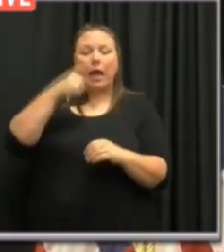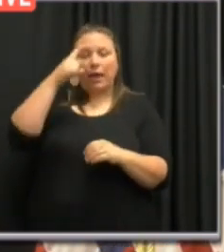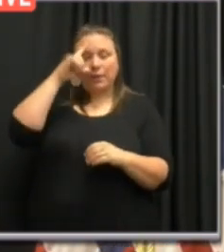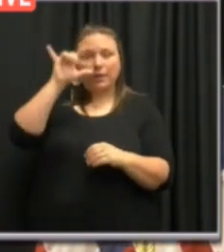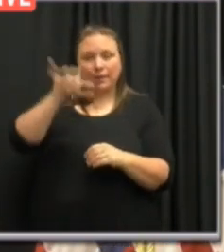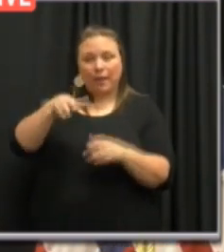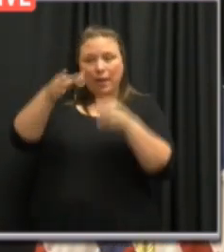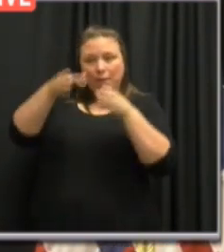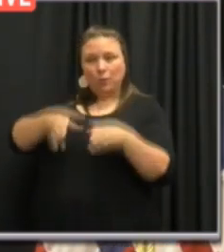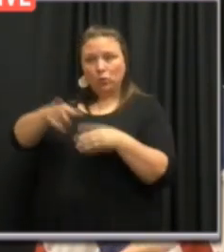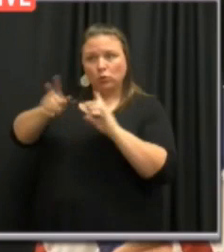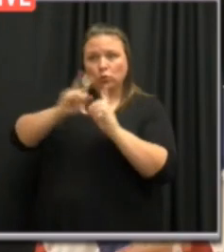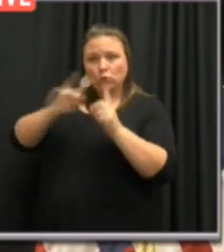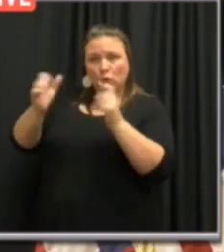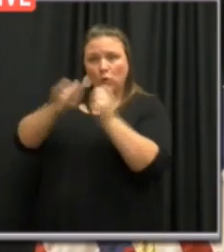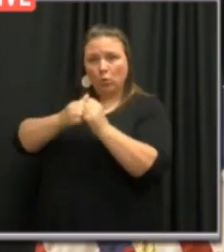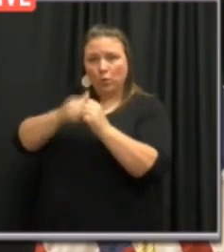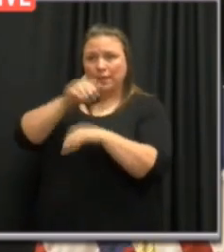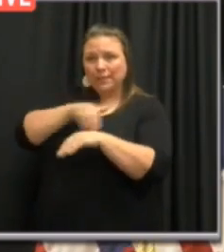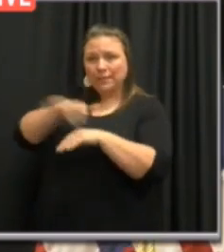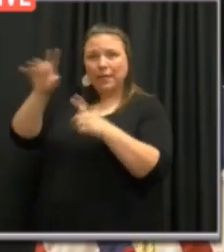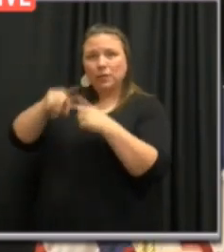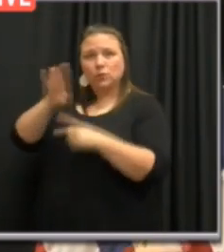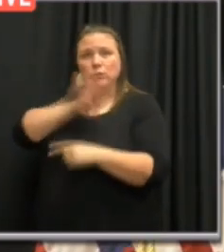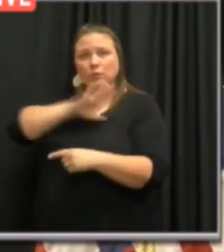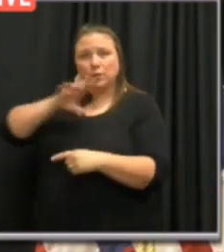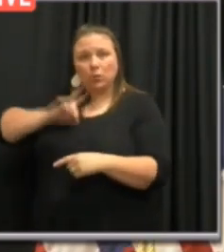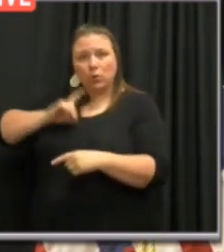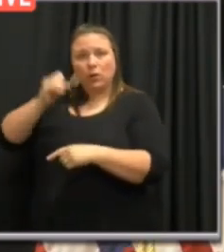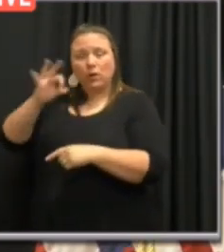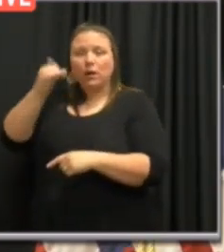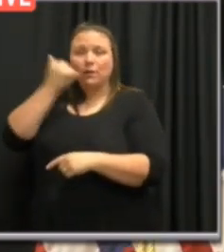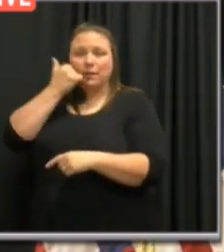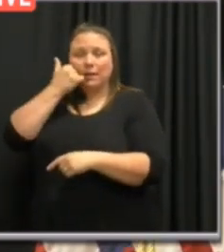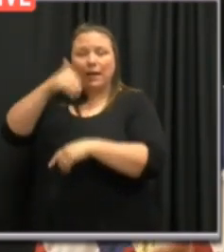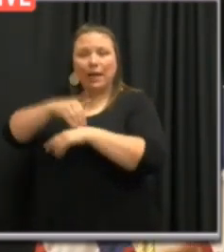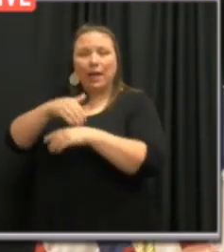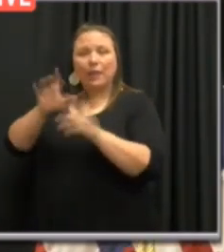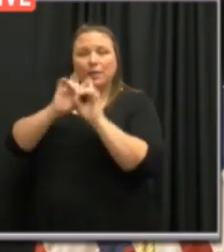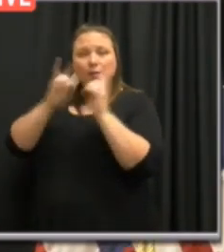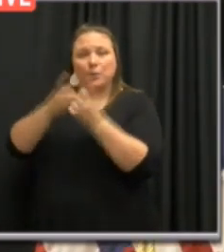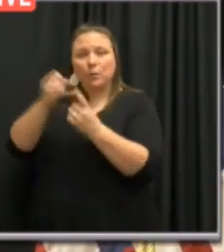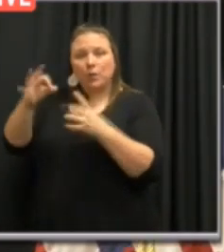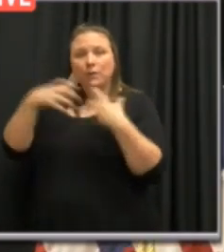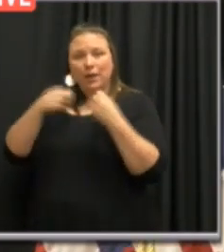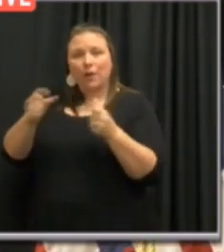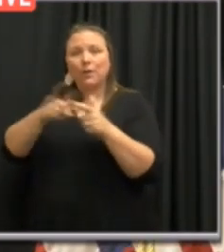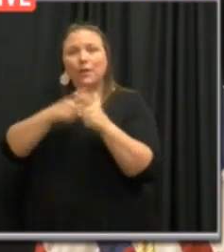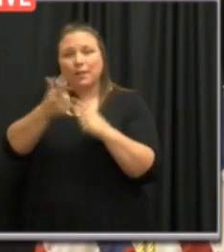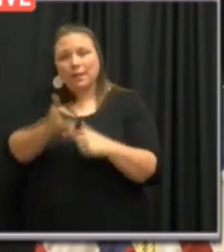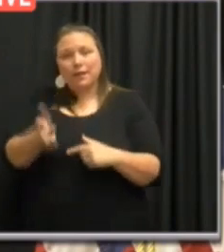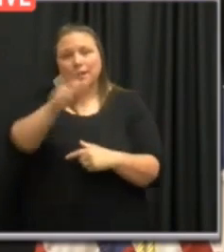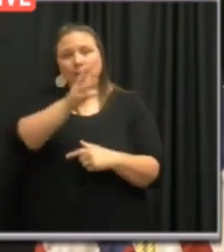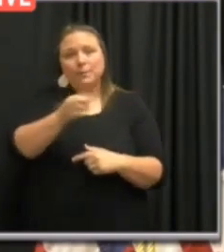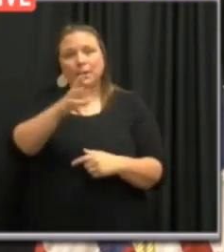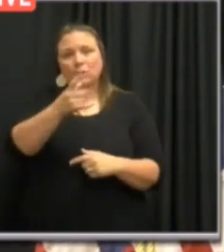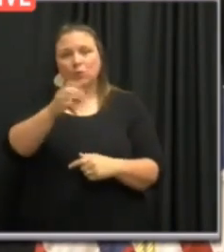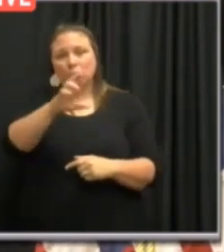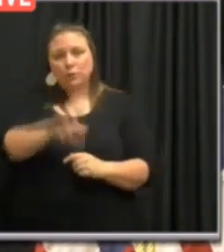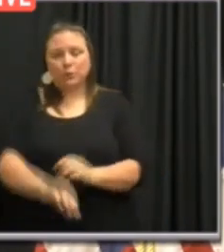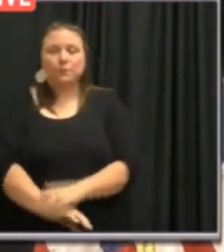person who you spoke with to the Board of Dentistry at the Department of Health for the state, and Mayor Cooper will answer your final question.